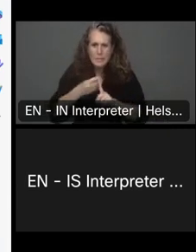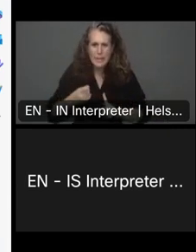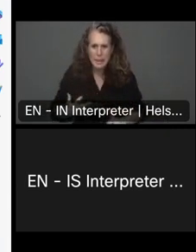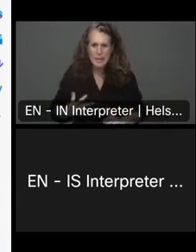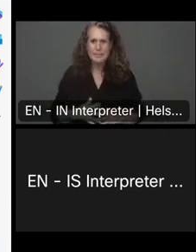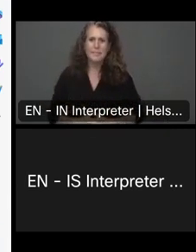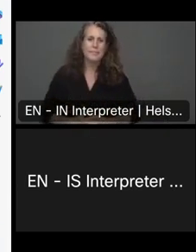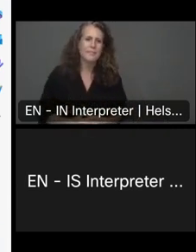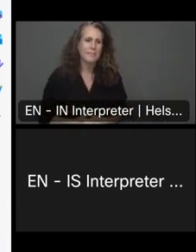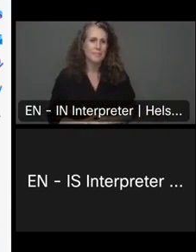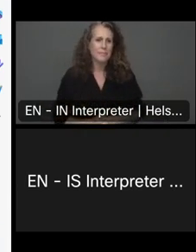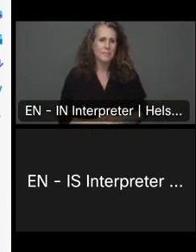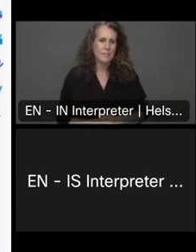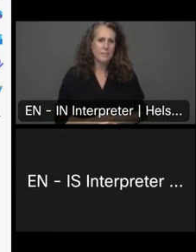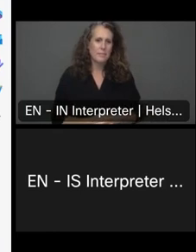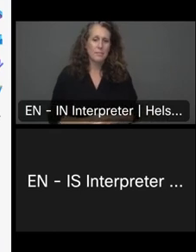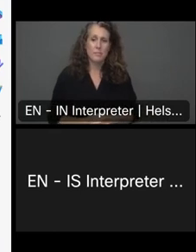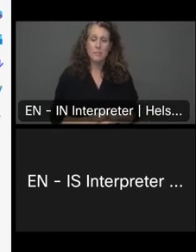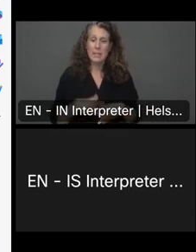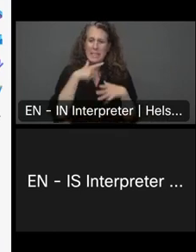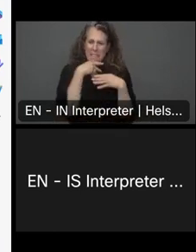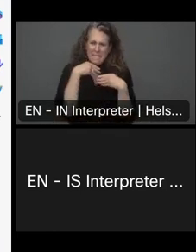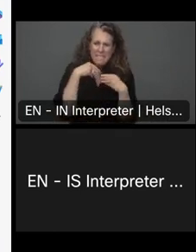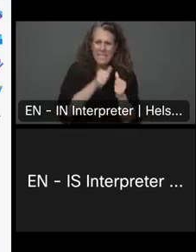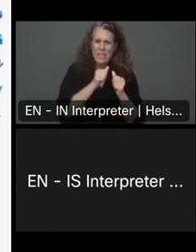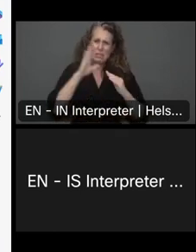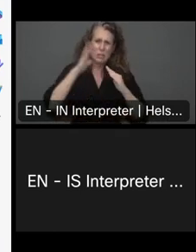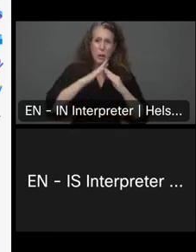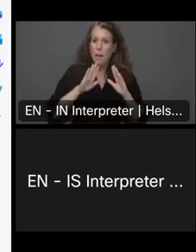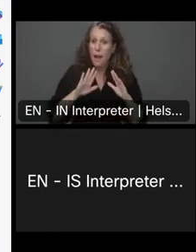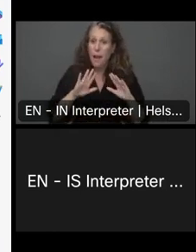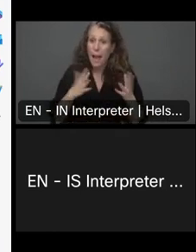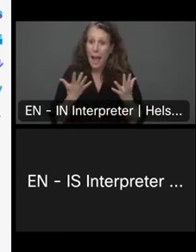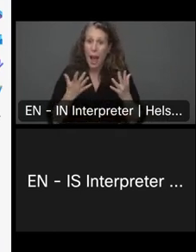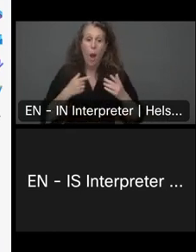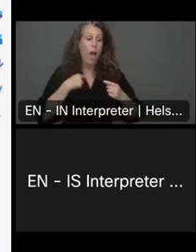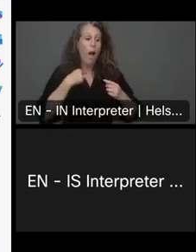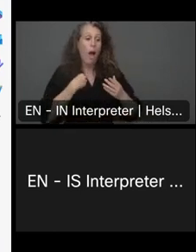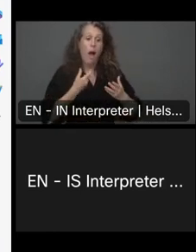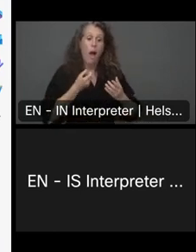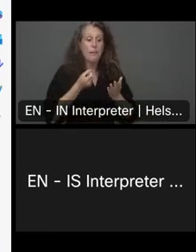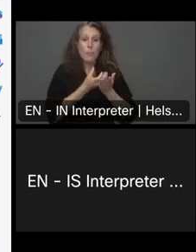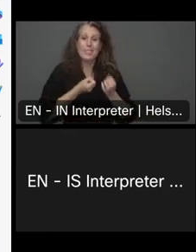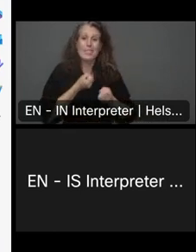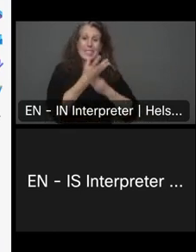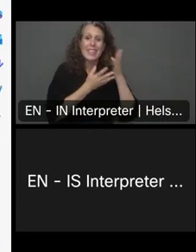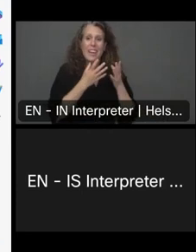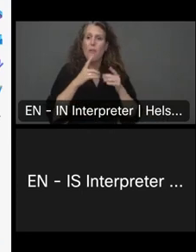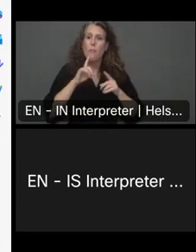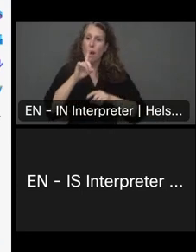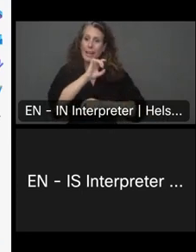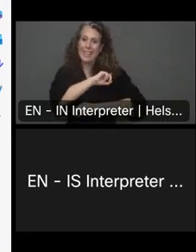And Gumperz writes, ultimate efficiency would be achieved by a message that costs no energy at all and would therefore sound like this.